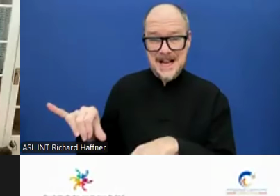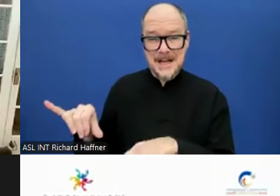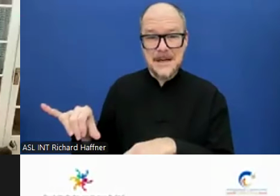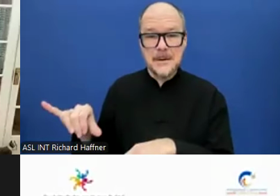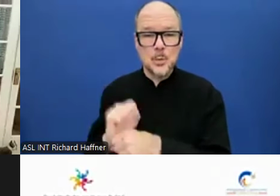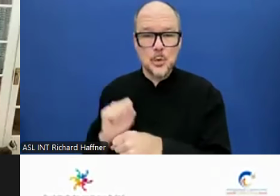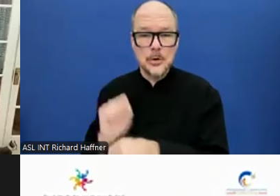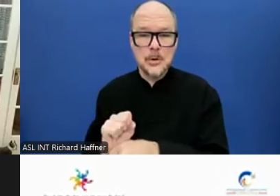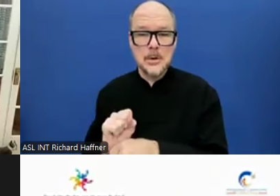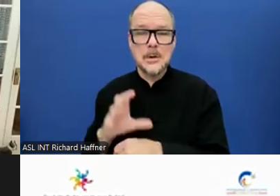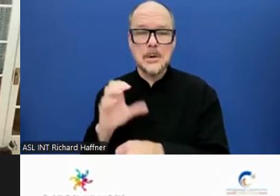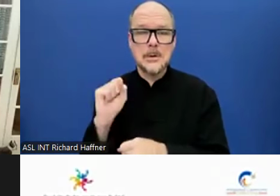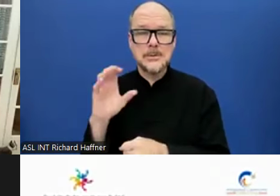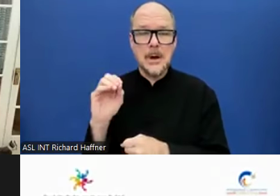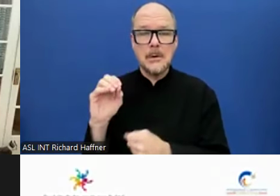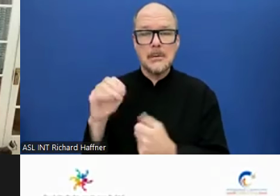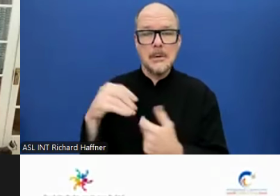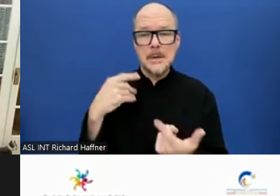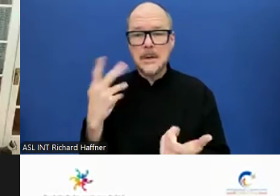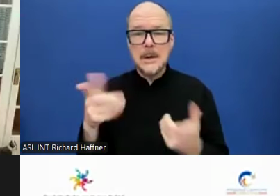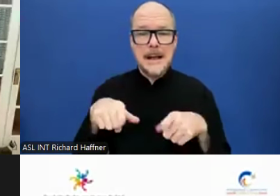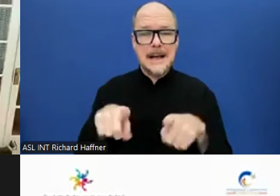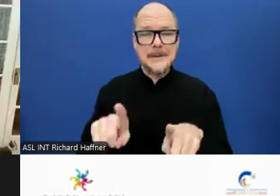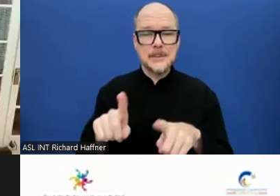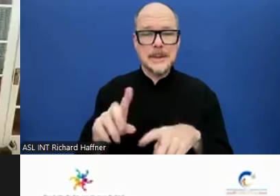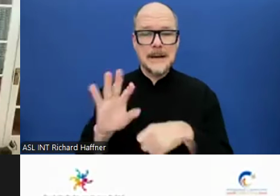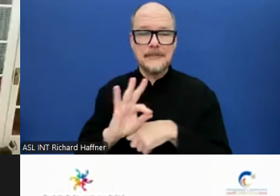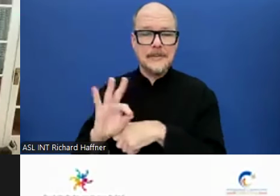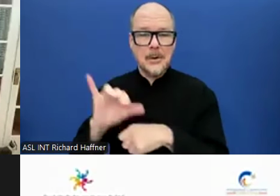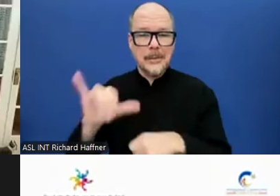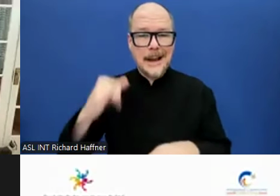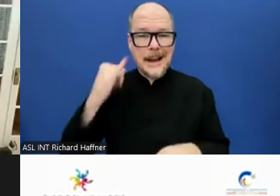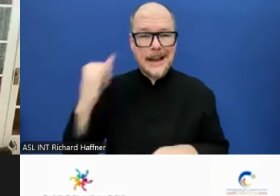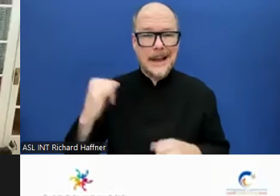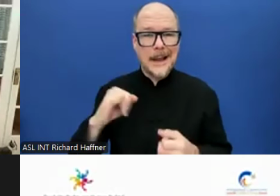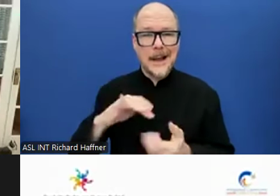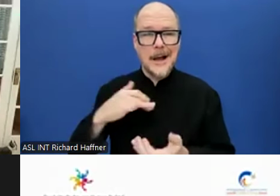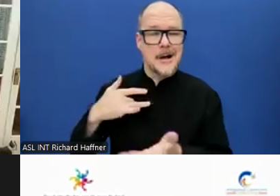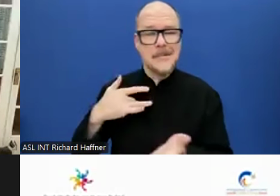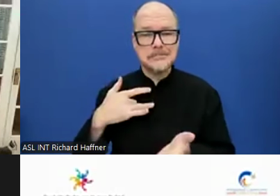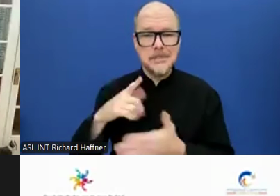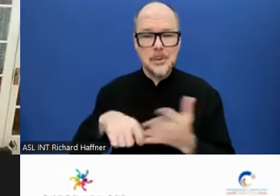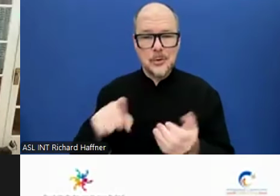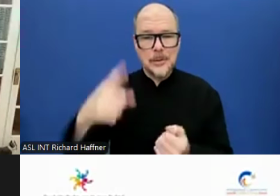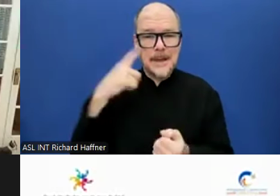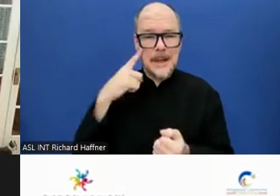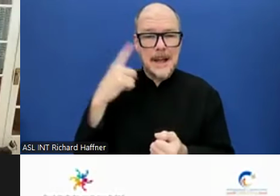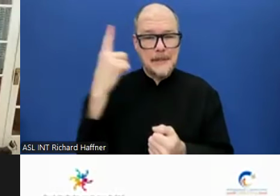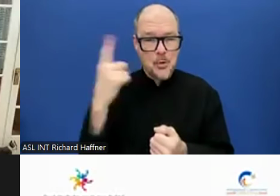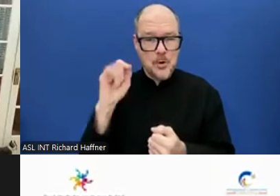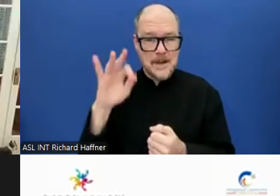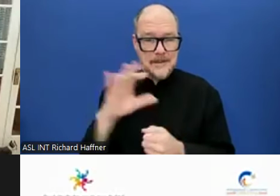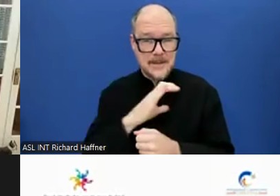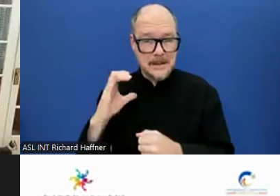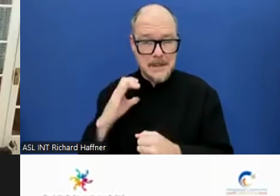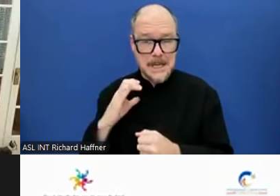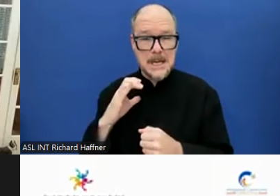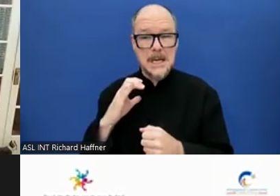So before as we float that, I'm wondering if the committee were to